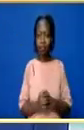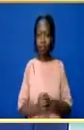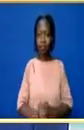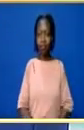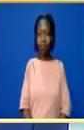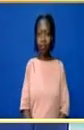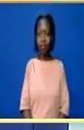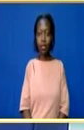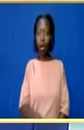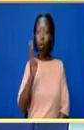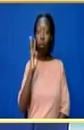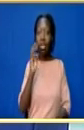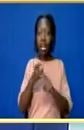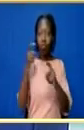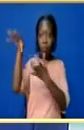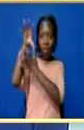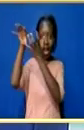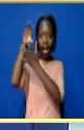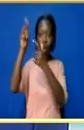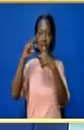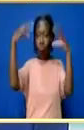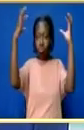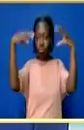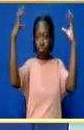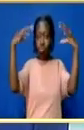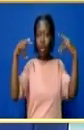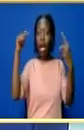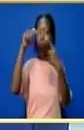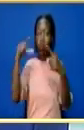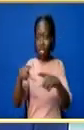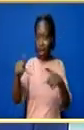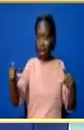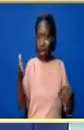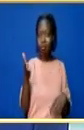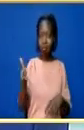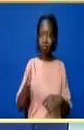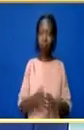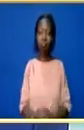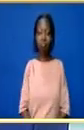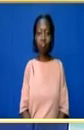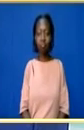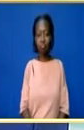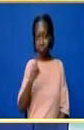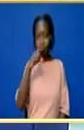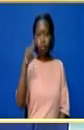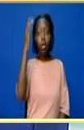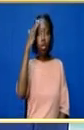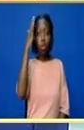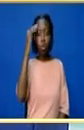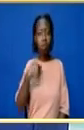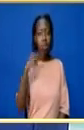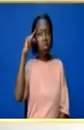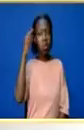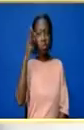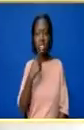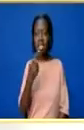Water droplets from the clouds come down to the ground. Okay, they come down to the ground. Yes. You know, I thought you would tell me